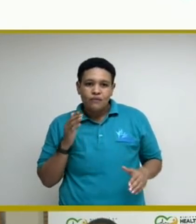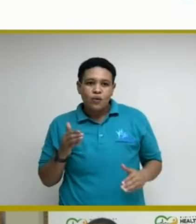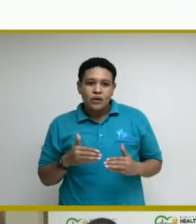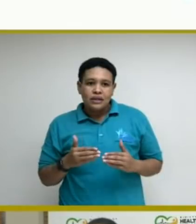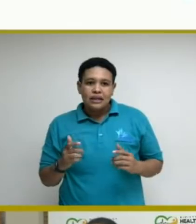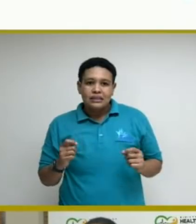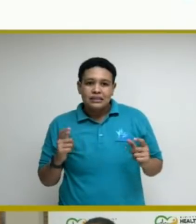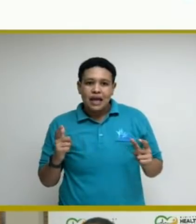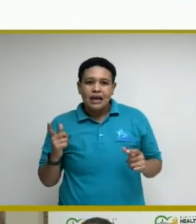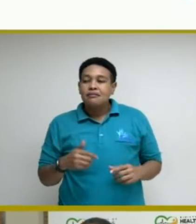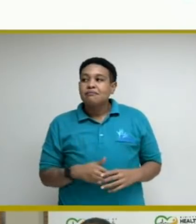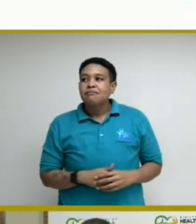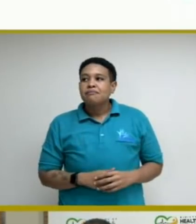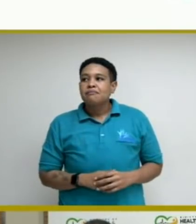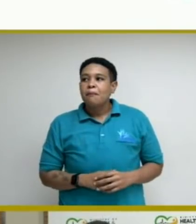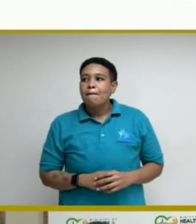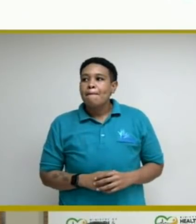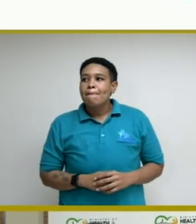slide.